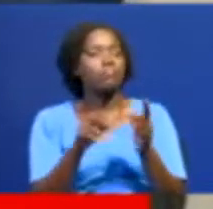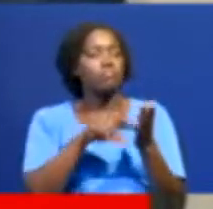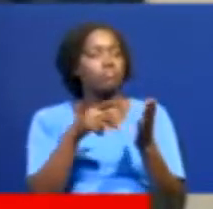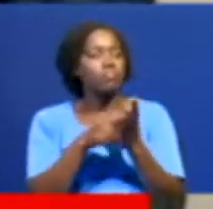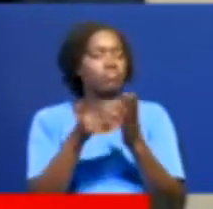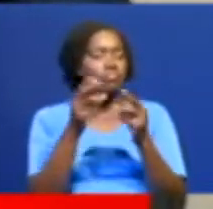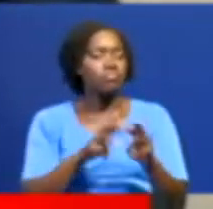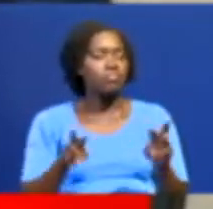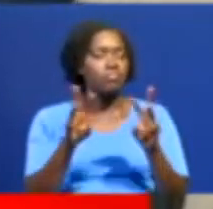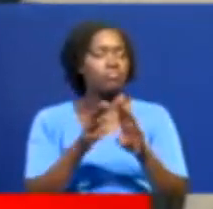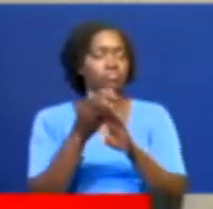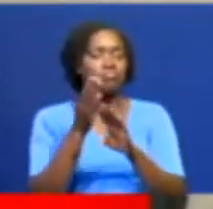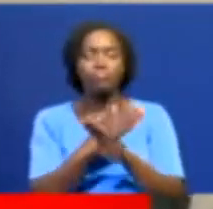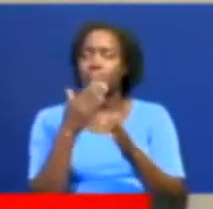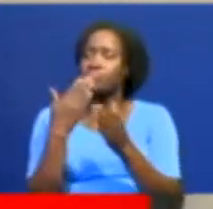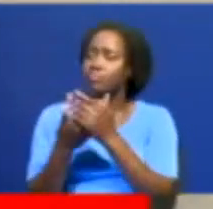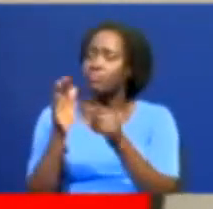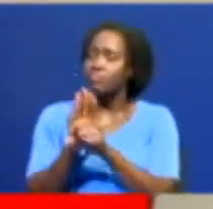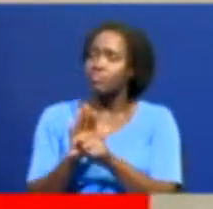previously. Thank you very much.